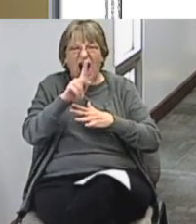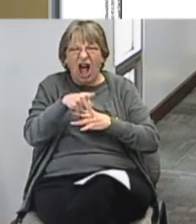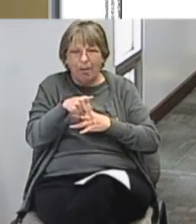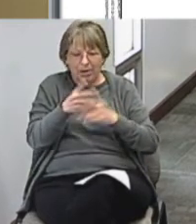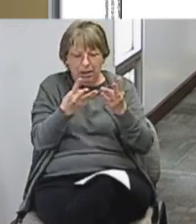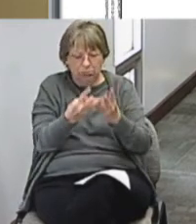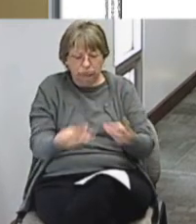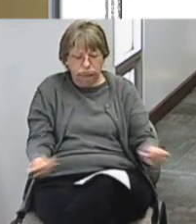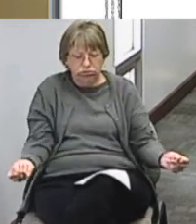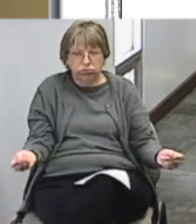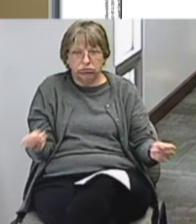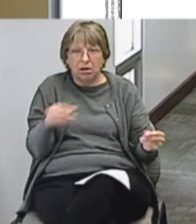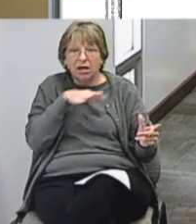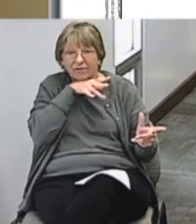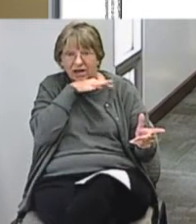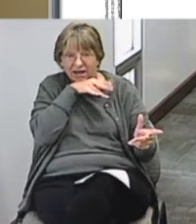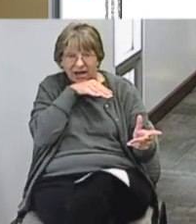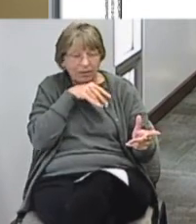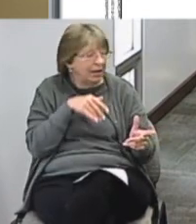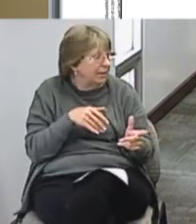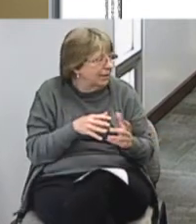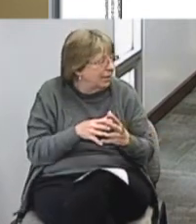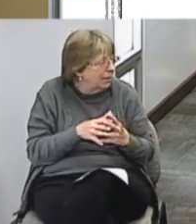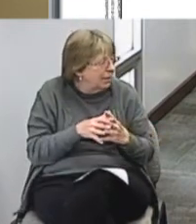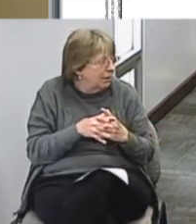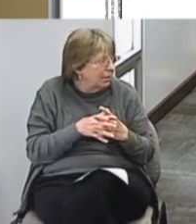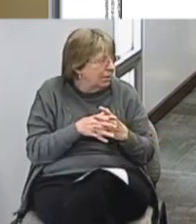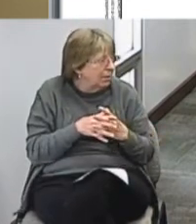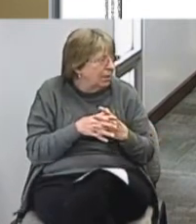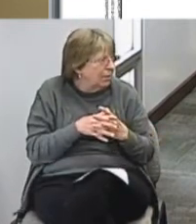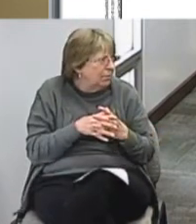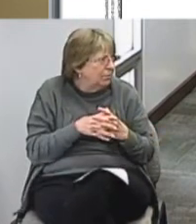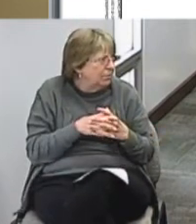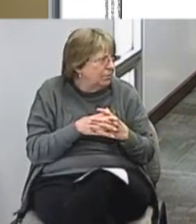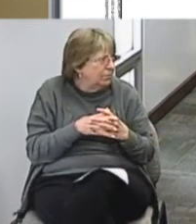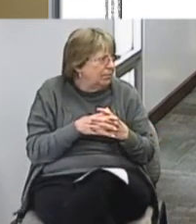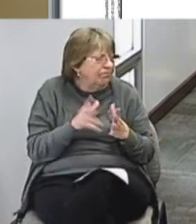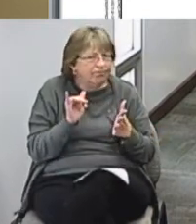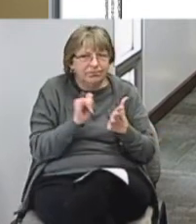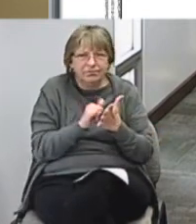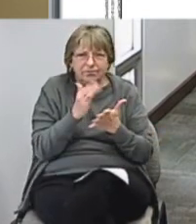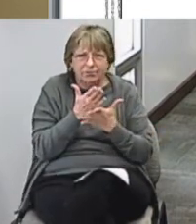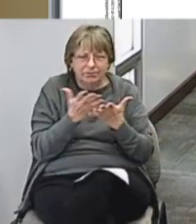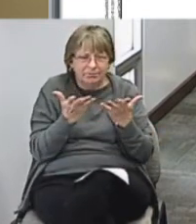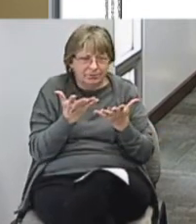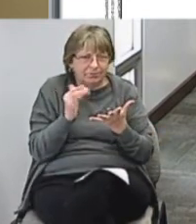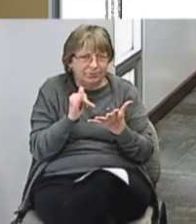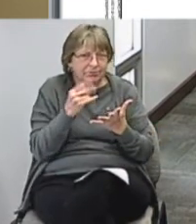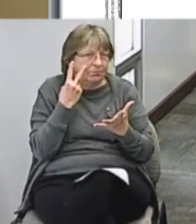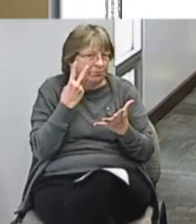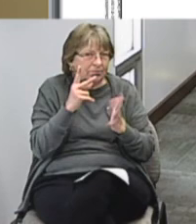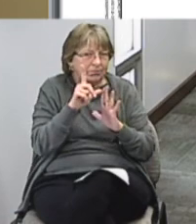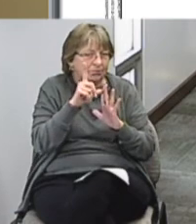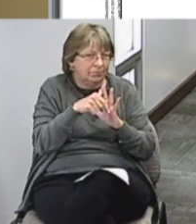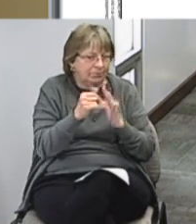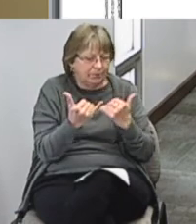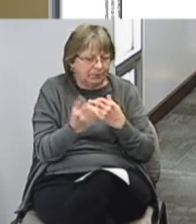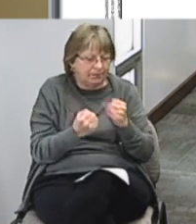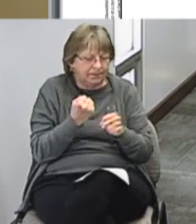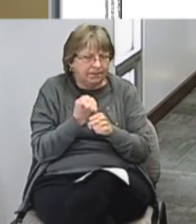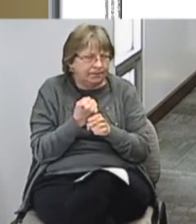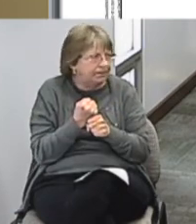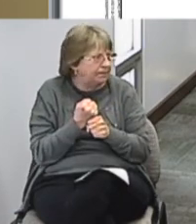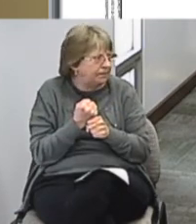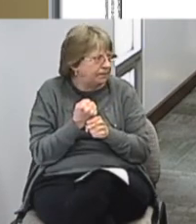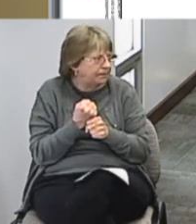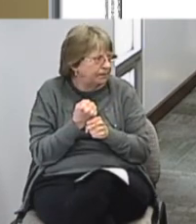this contaminant. So that is something that is coming later this year, a Okay. project that